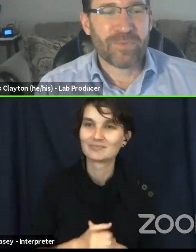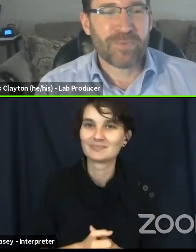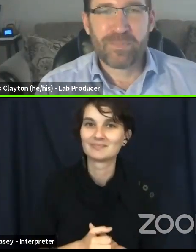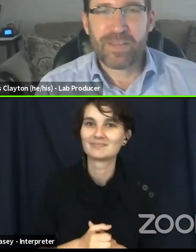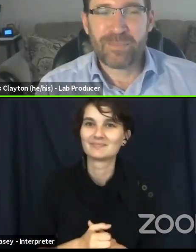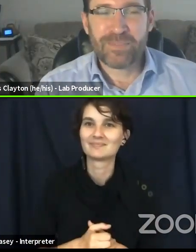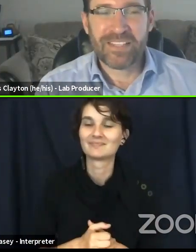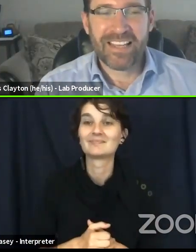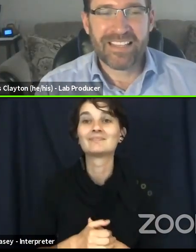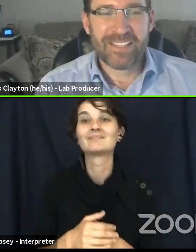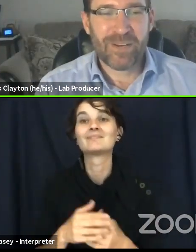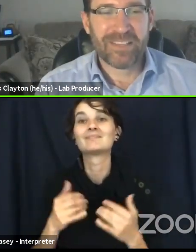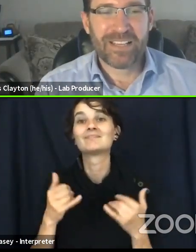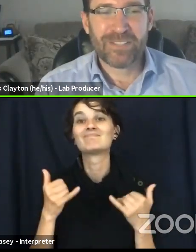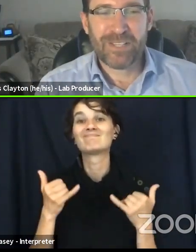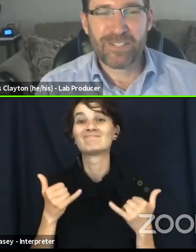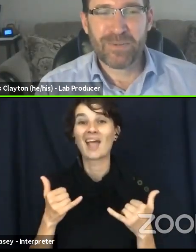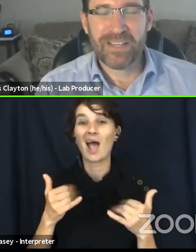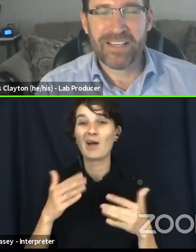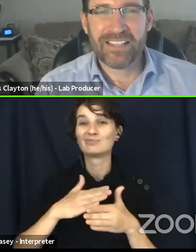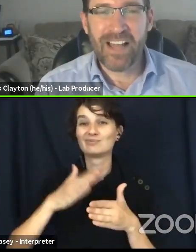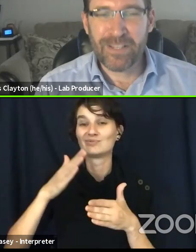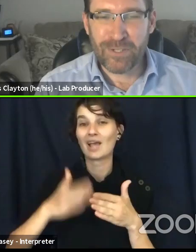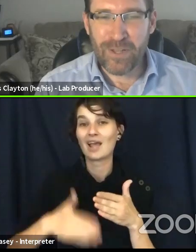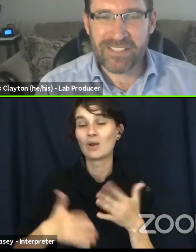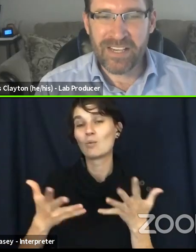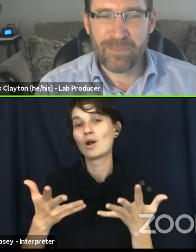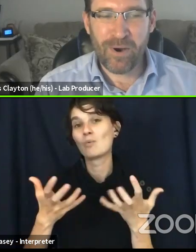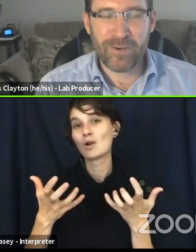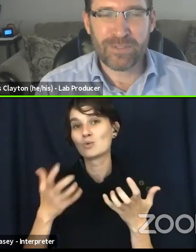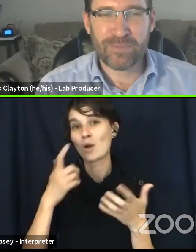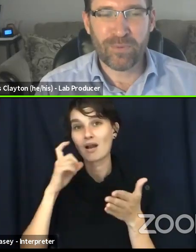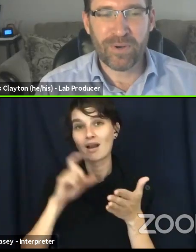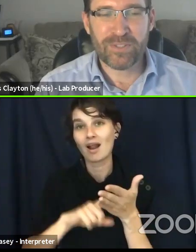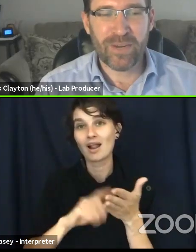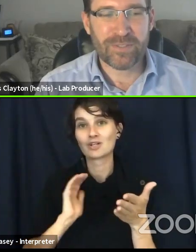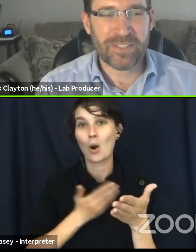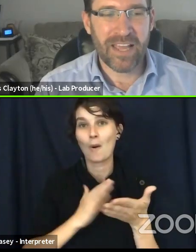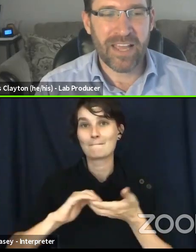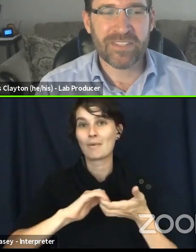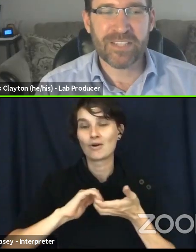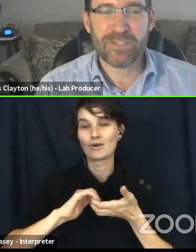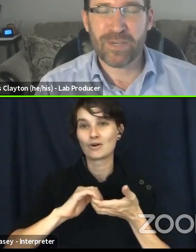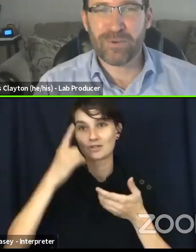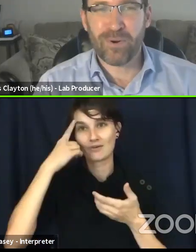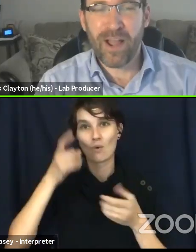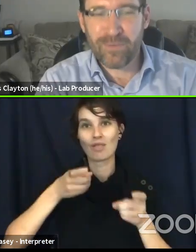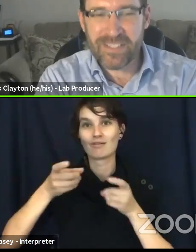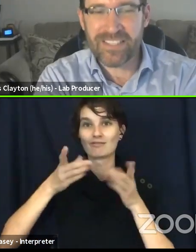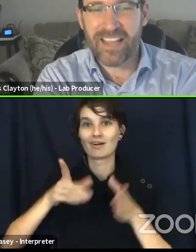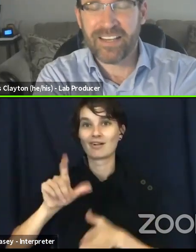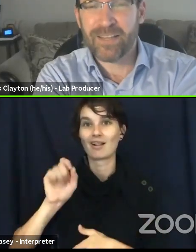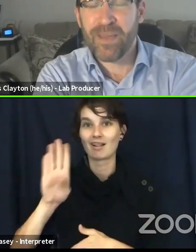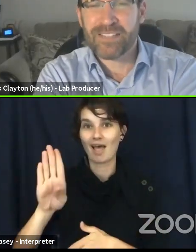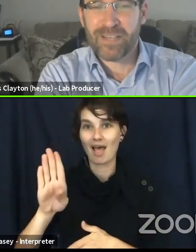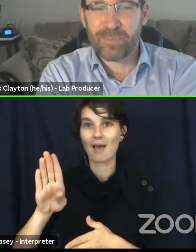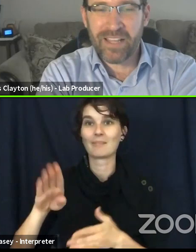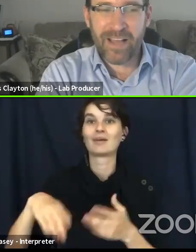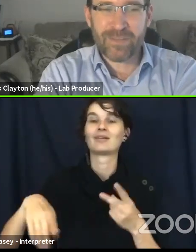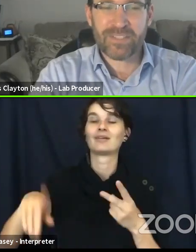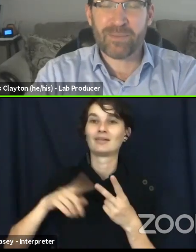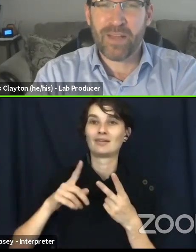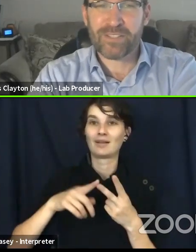As we've come to the end here, we'd like to also acknowledge our longstanding partners for the Director's Lab, the Stage Director and Choreographer Society,